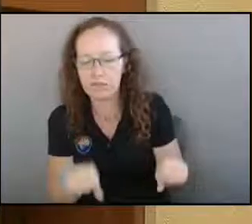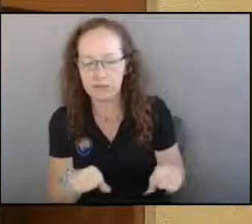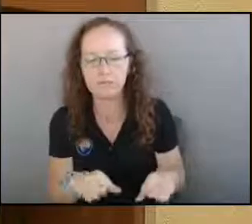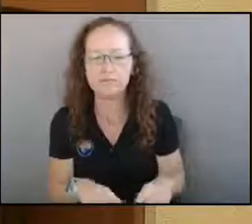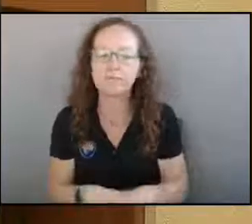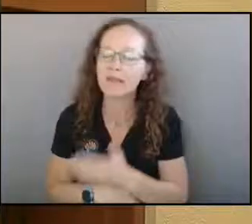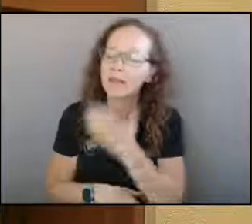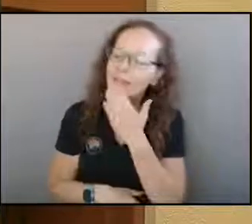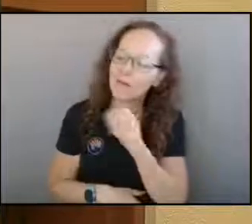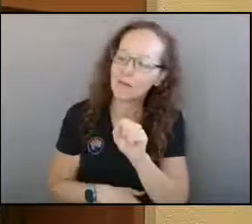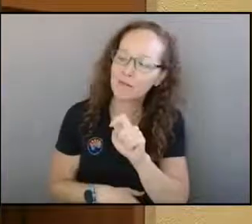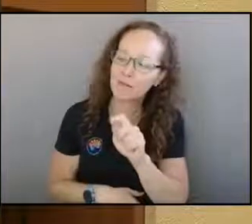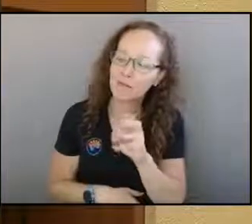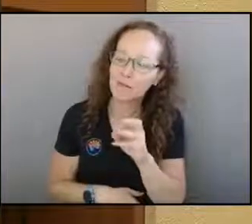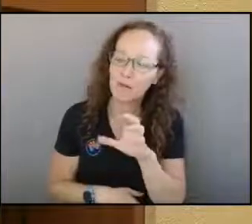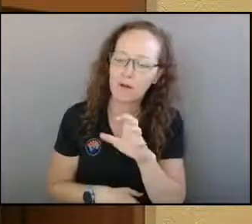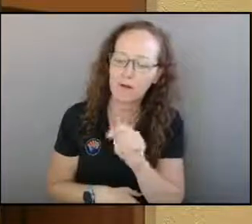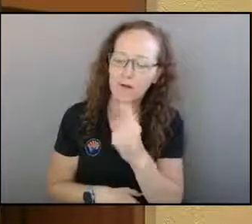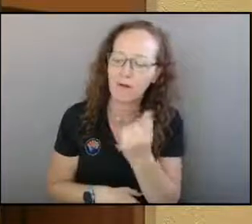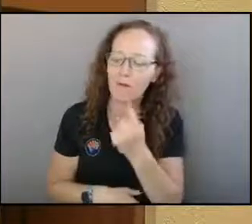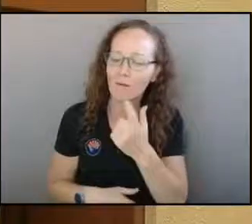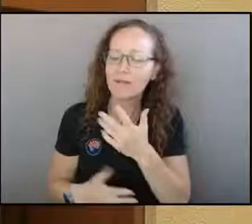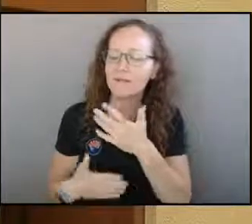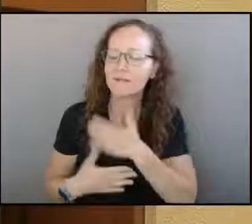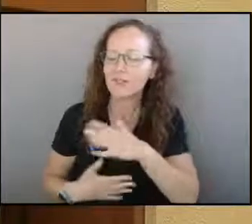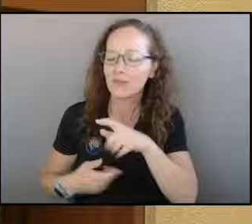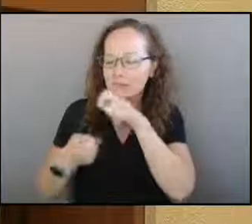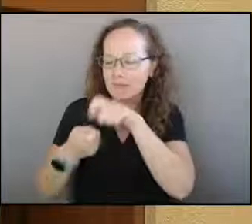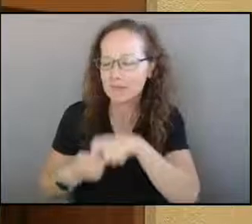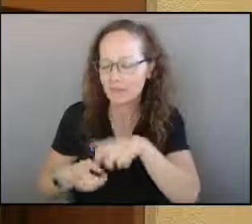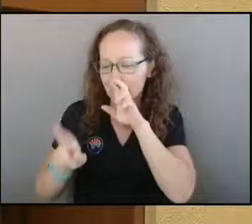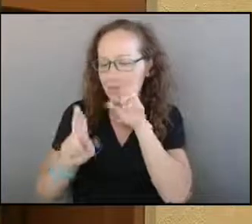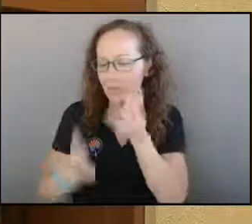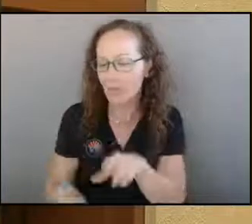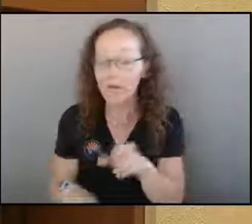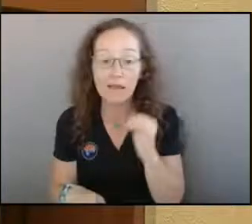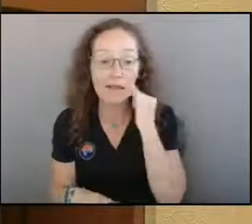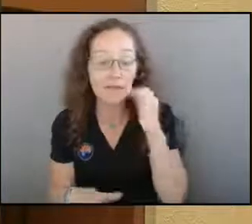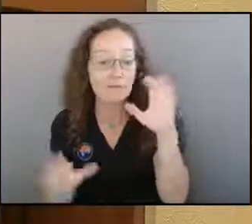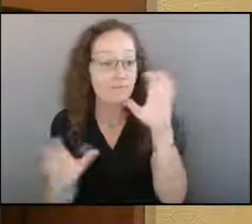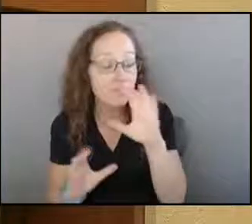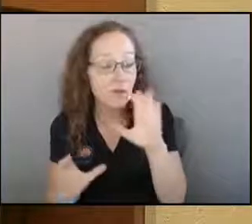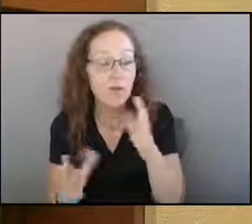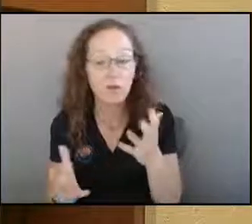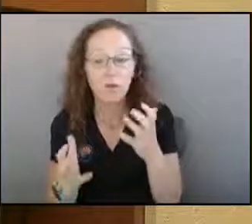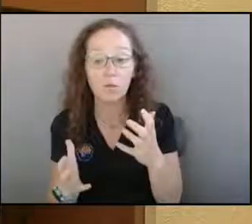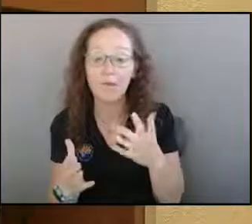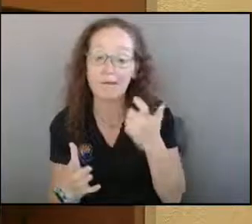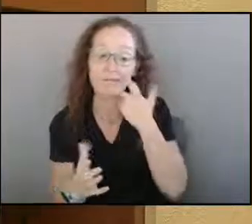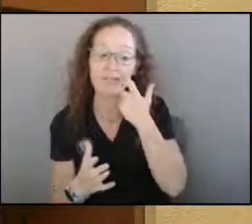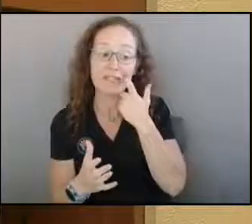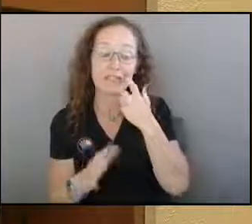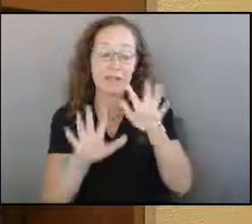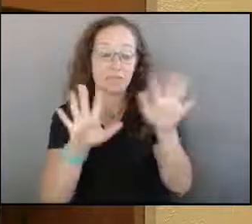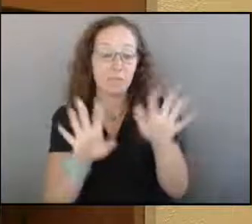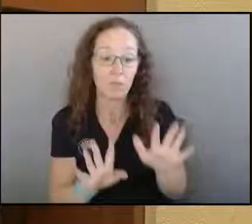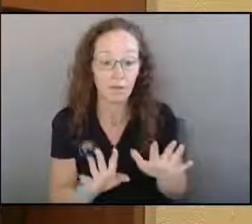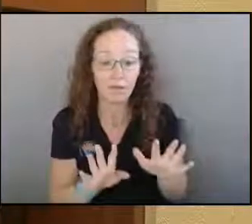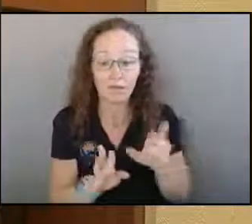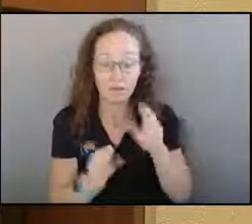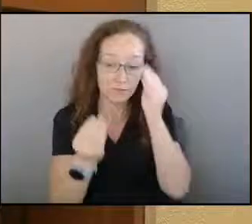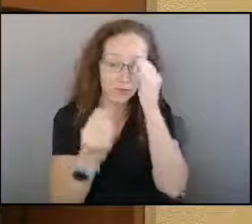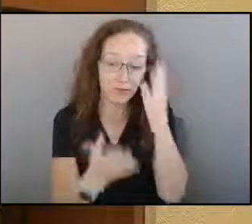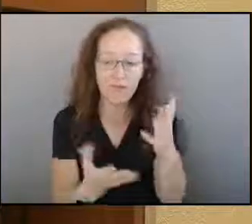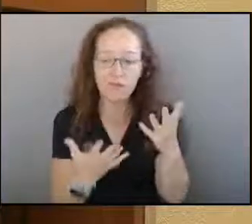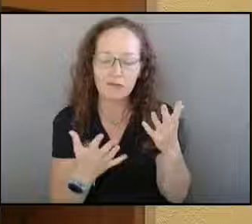always appreciate your detailed reports. And if anyone's looking for the latest incident meteorologist information, that was recorded